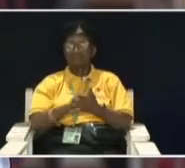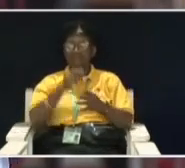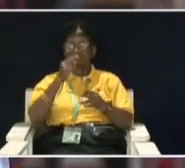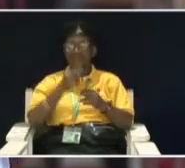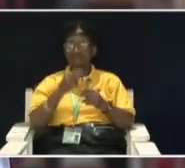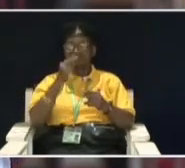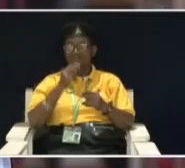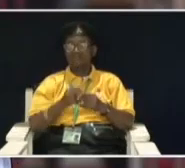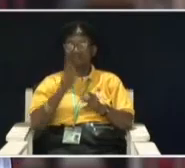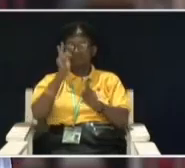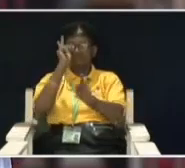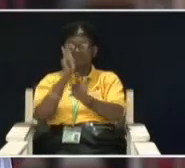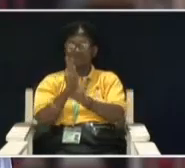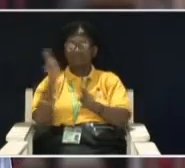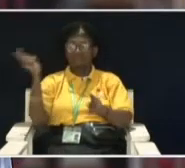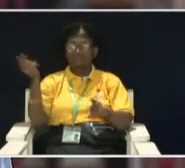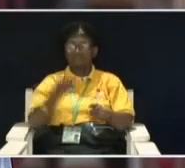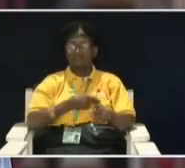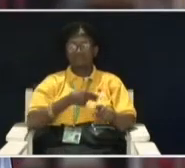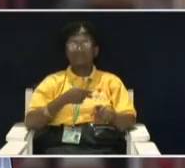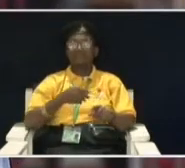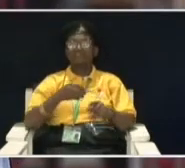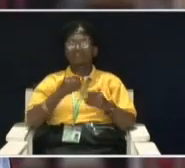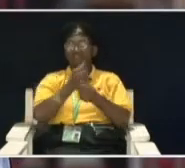Keep us safe there.